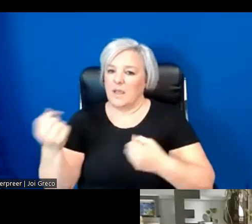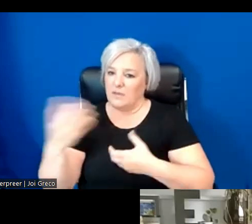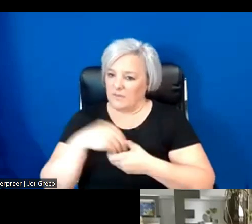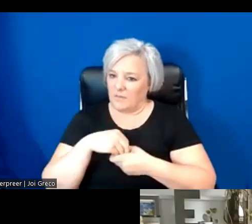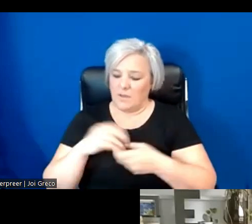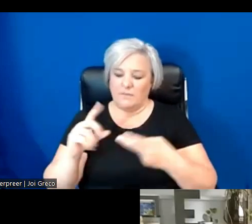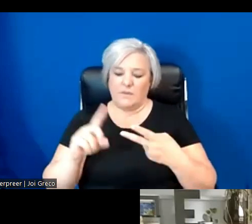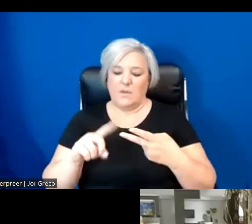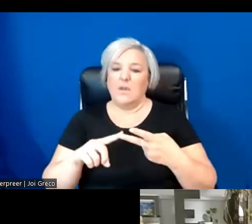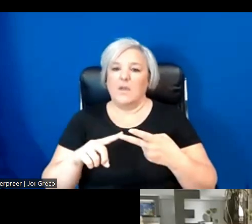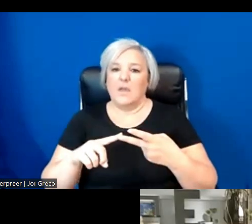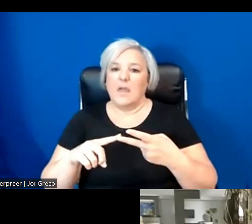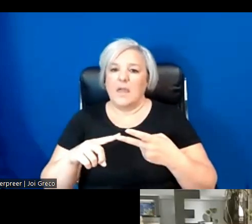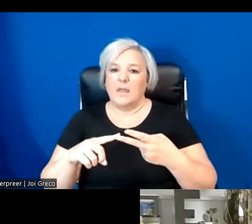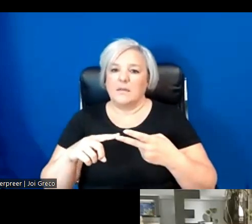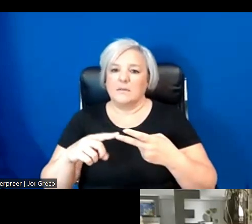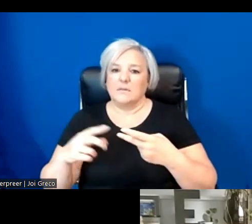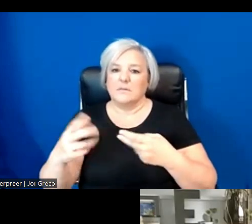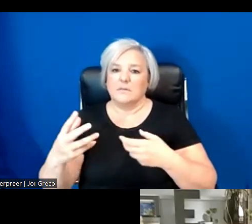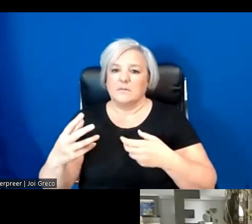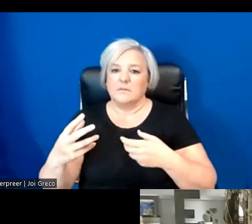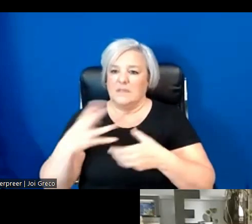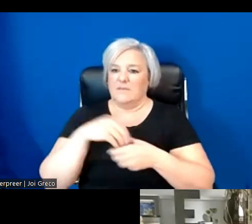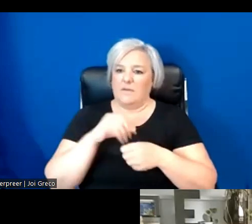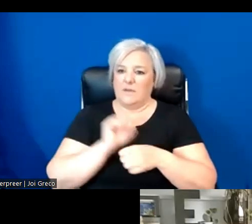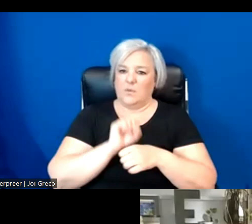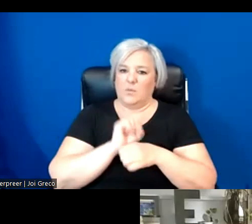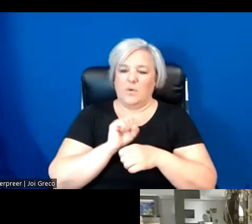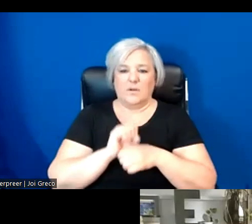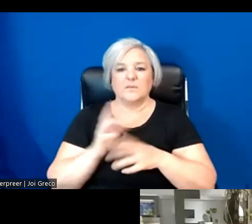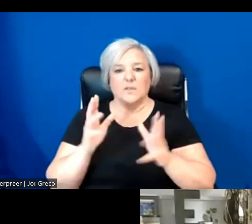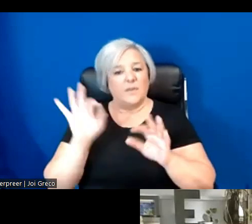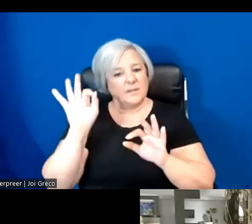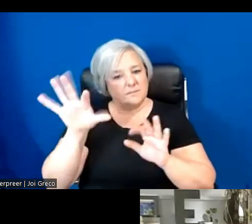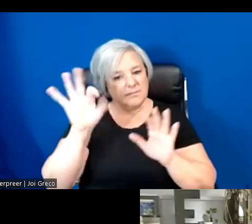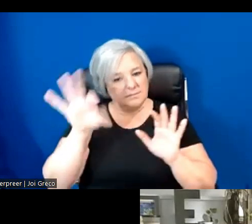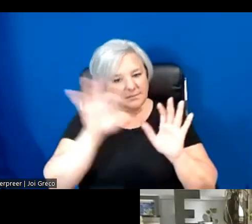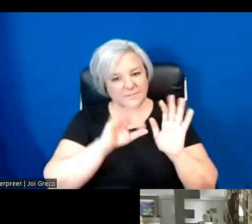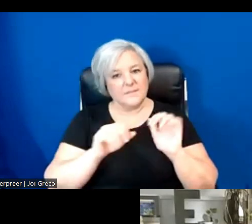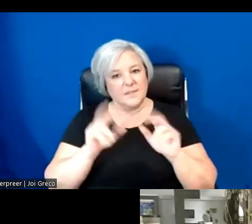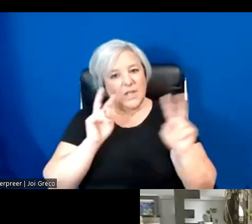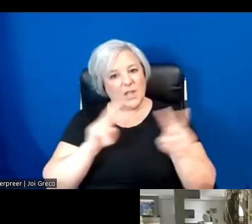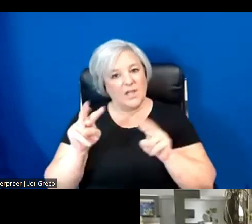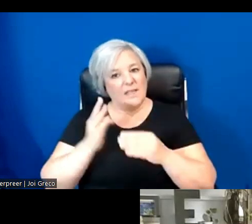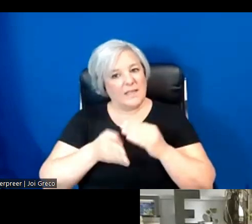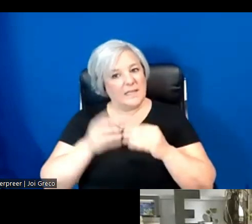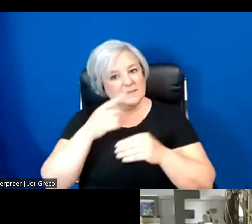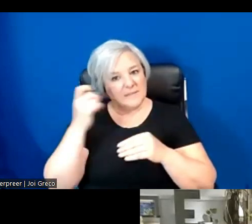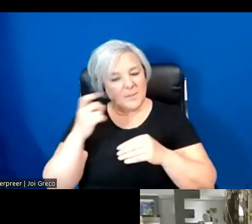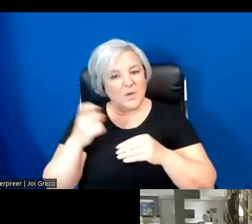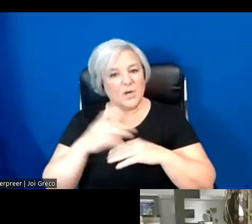when are they pulling a seat to the table? So that's where this question came to be. And that's a plug for everybody. Look out in late summer,